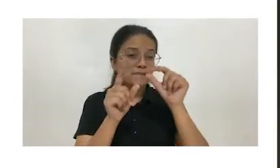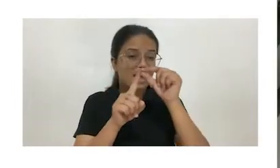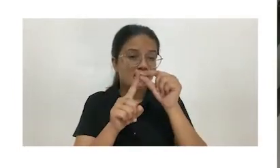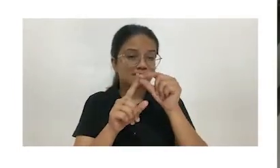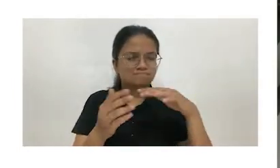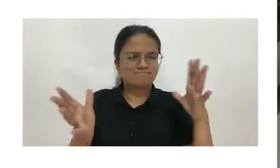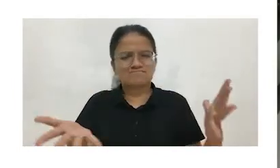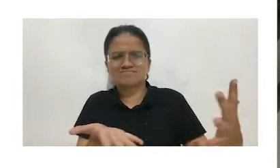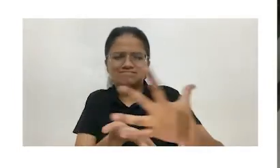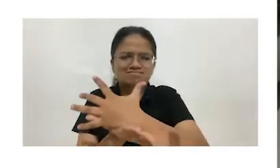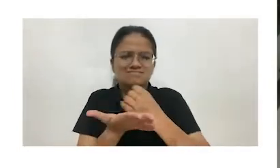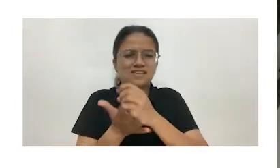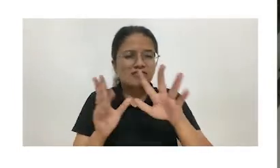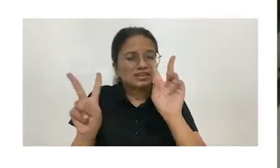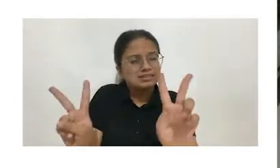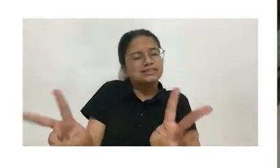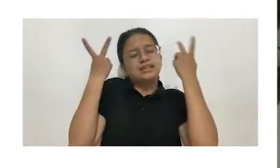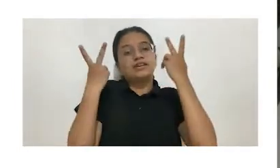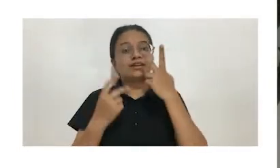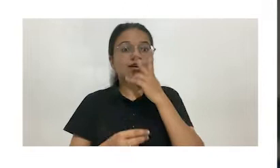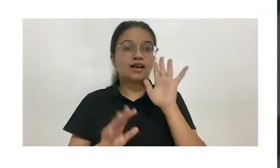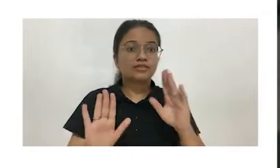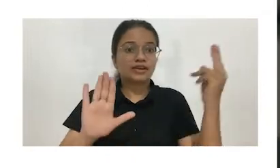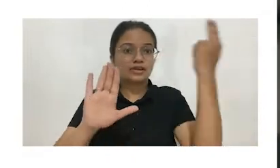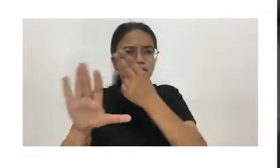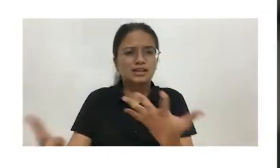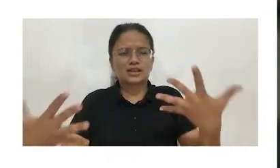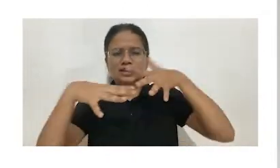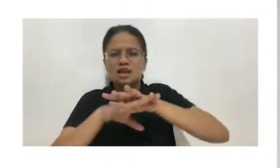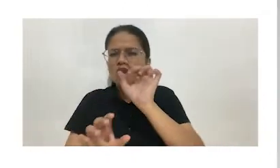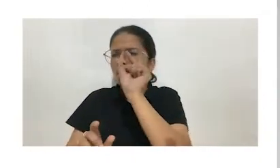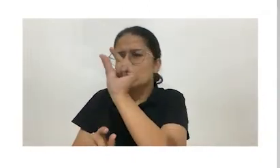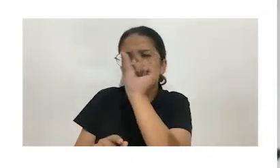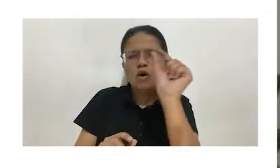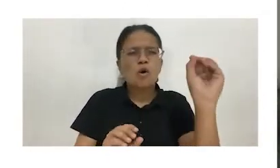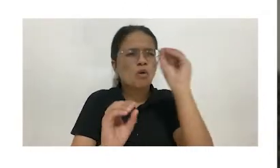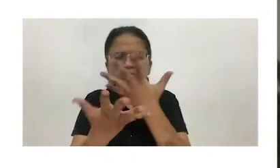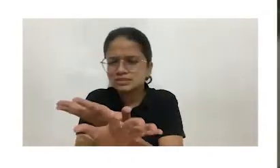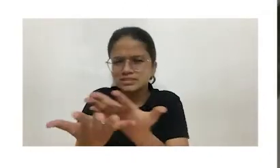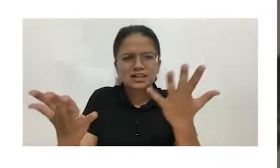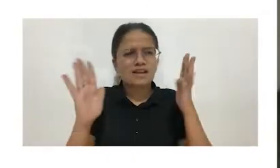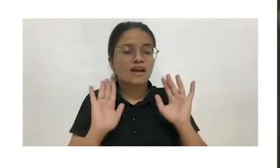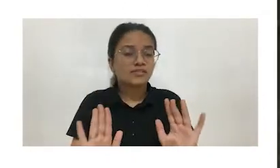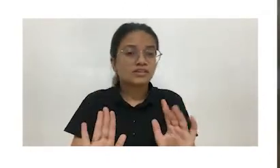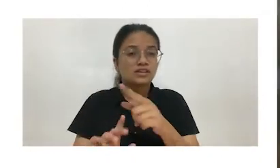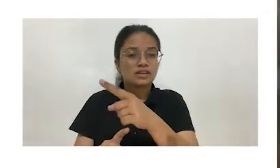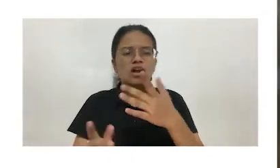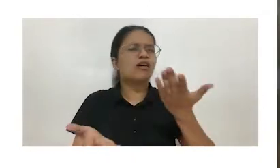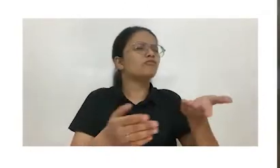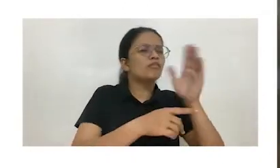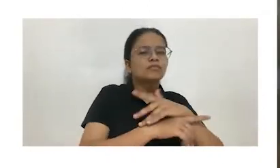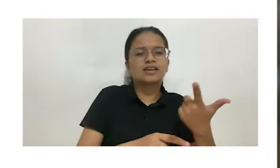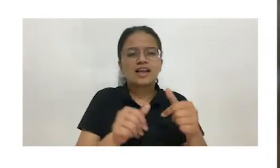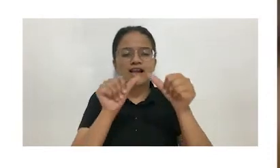The map collection is unique because there's such diversity in the range of objects that it has. The nucleus of the